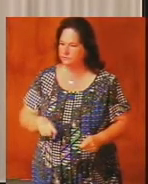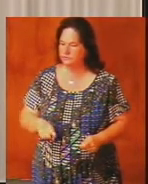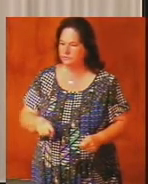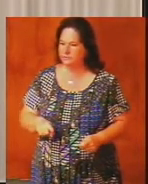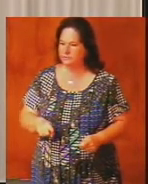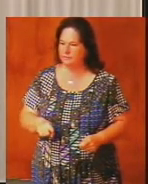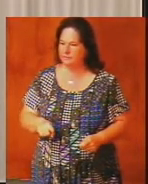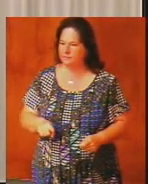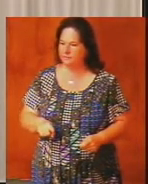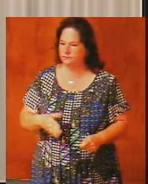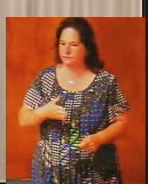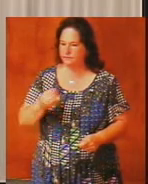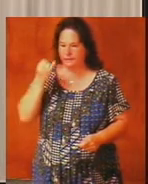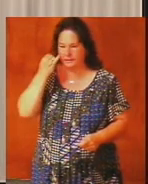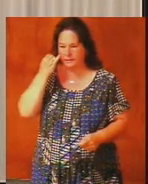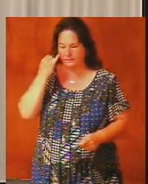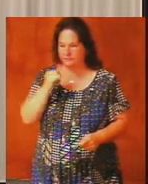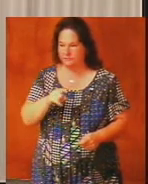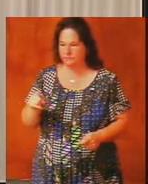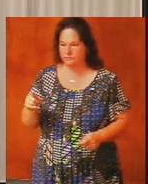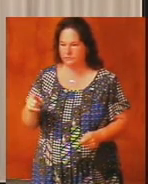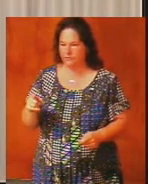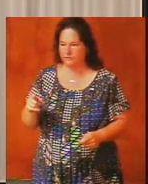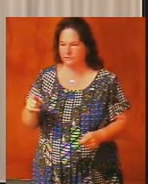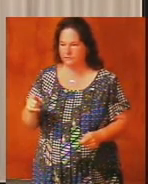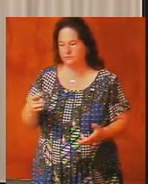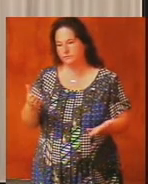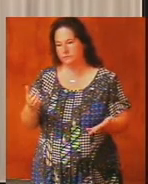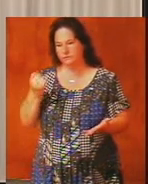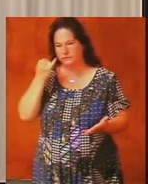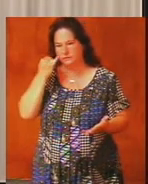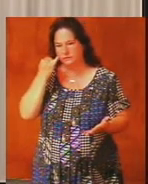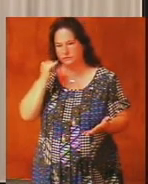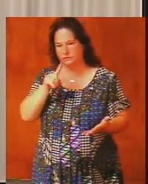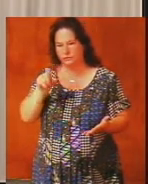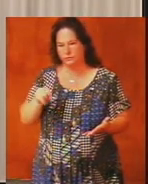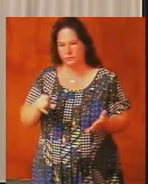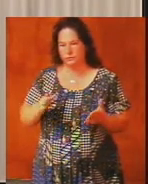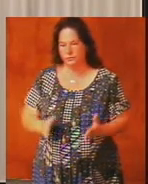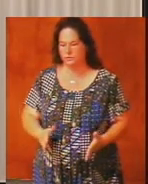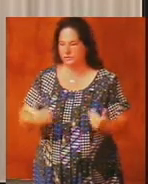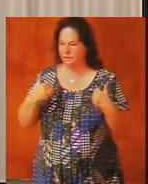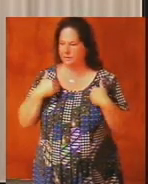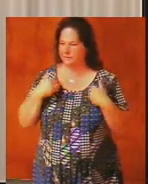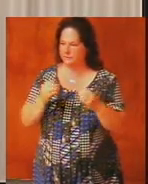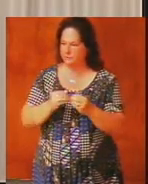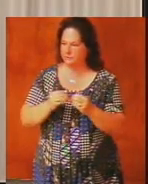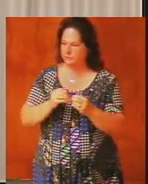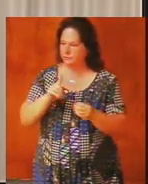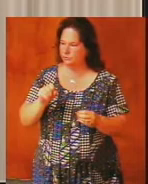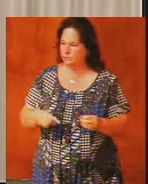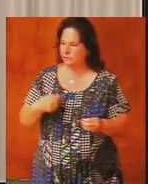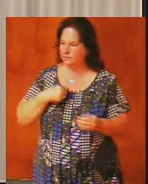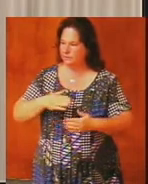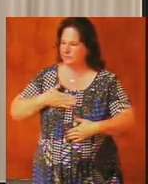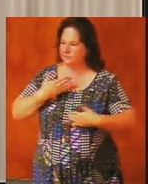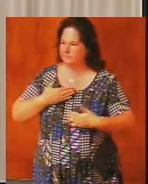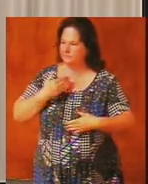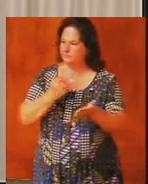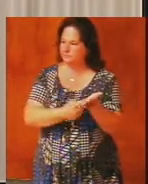question. And if the questioner has further questions, I'd be happy to talk with you